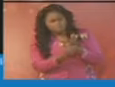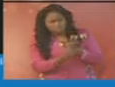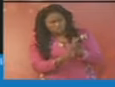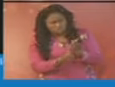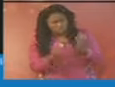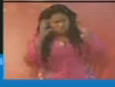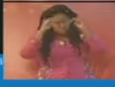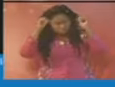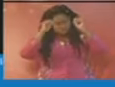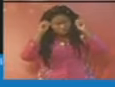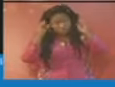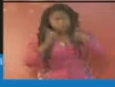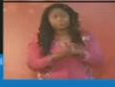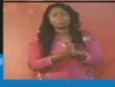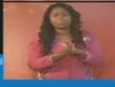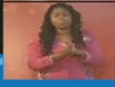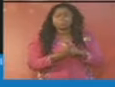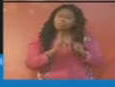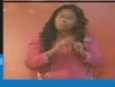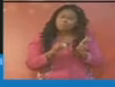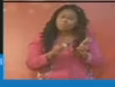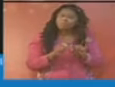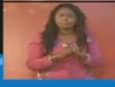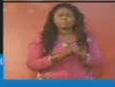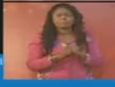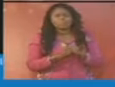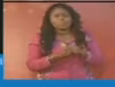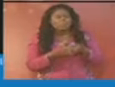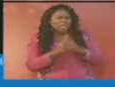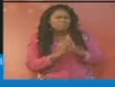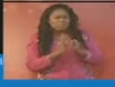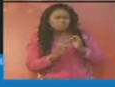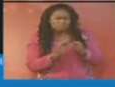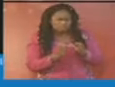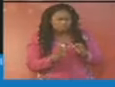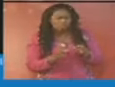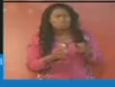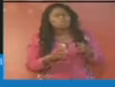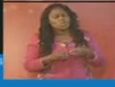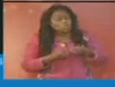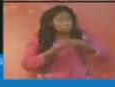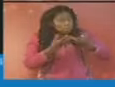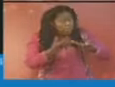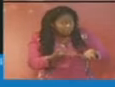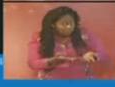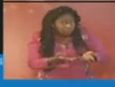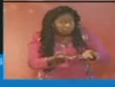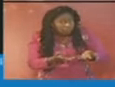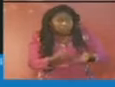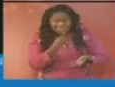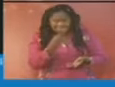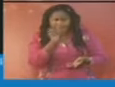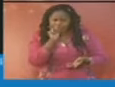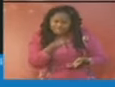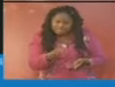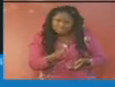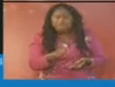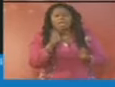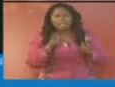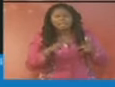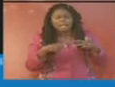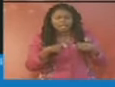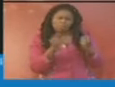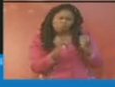maybe private labs be given permission to do the the rapid testing and not just